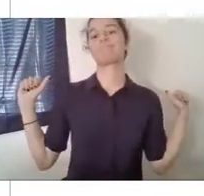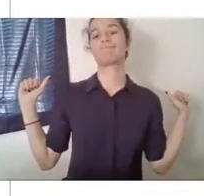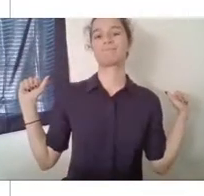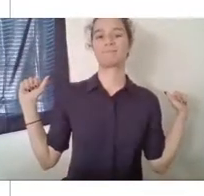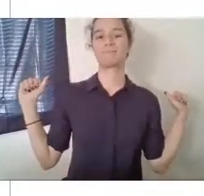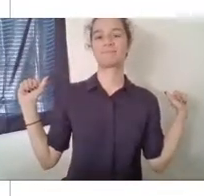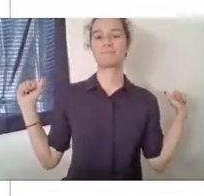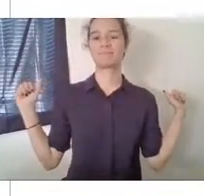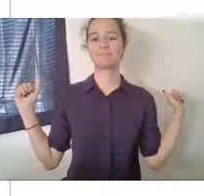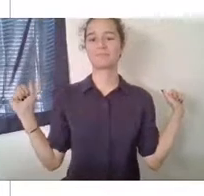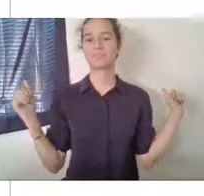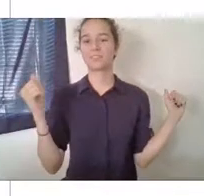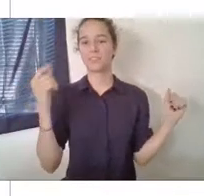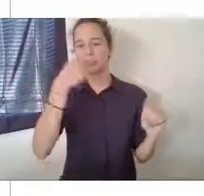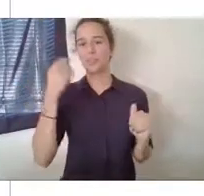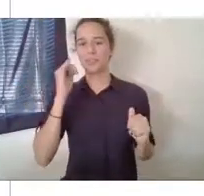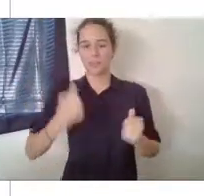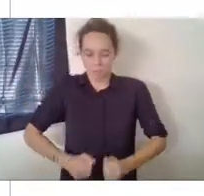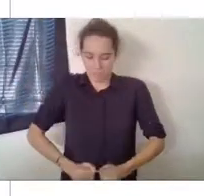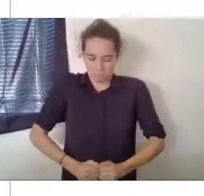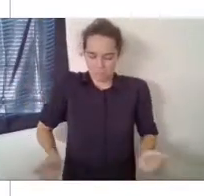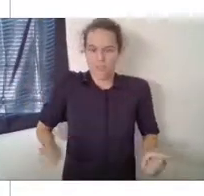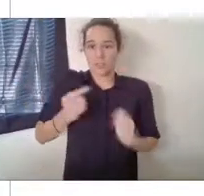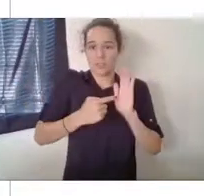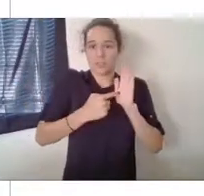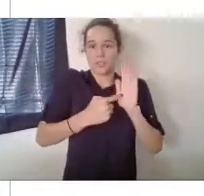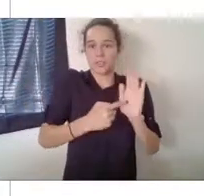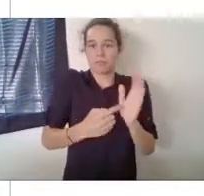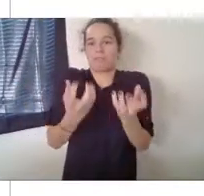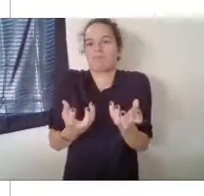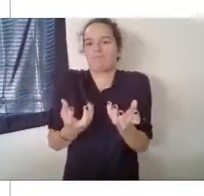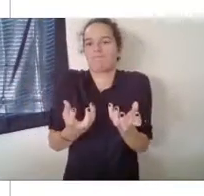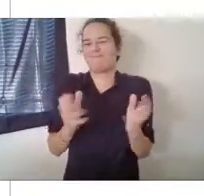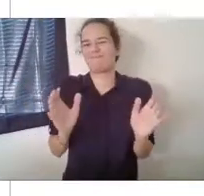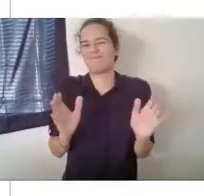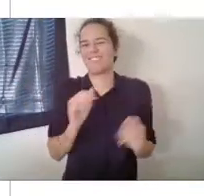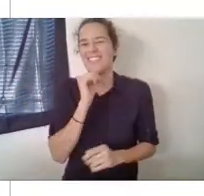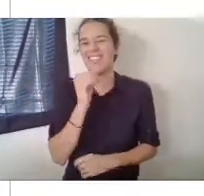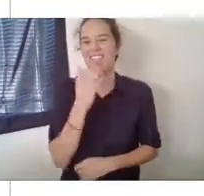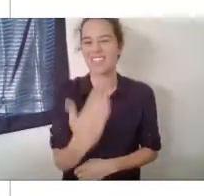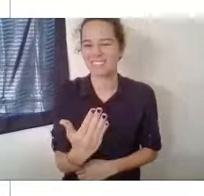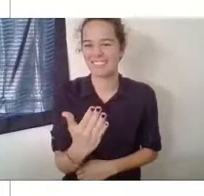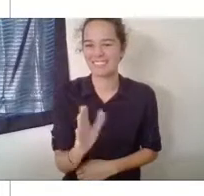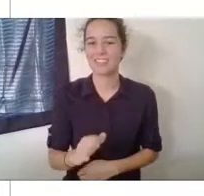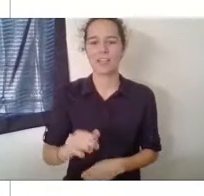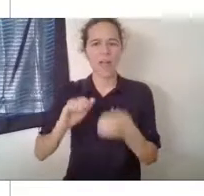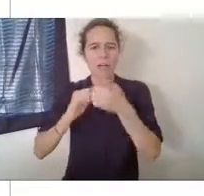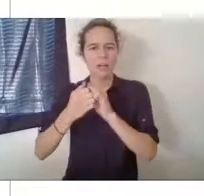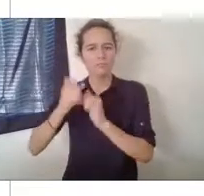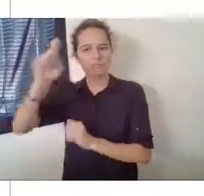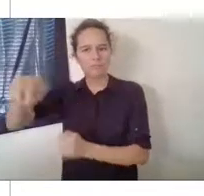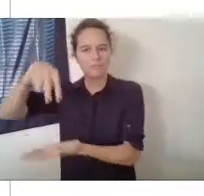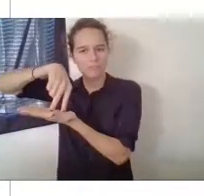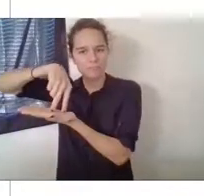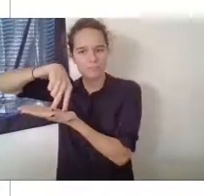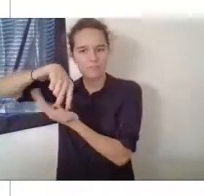You look like you're flashing the audience, and that's not a good thing. So how should you stand? And if I could actually get all of you to stand,